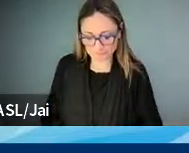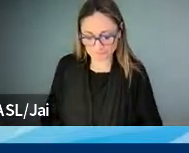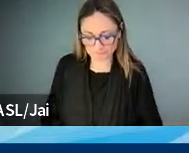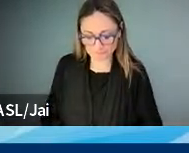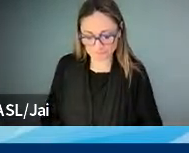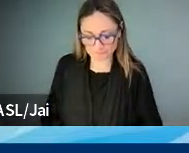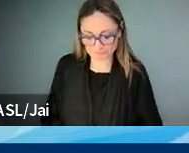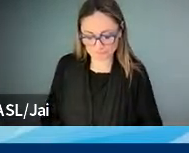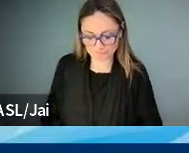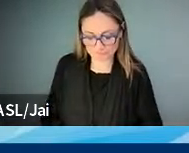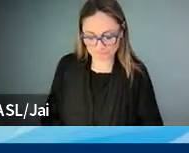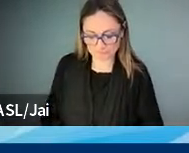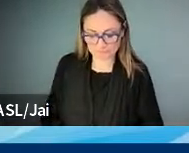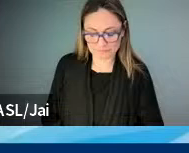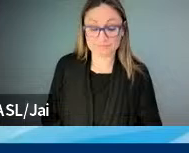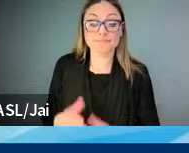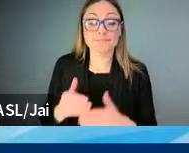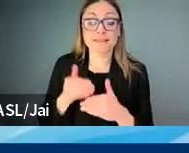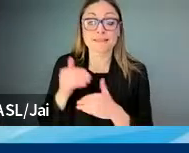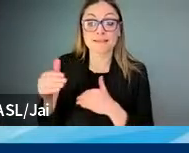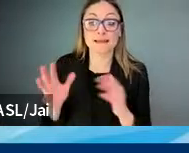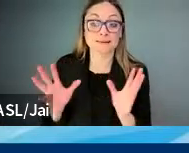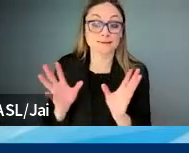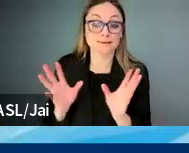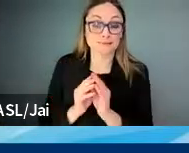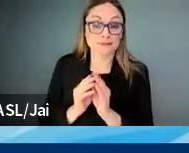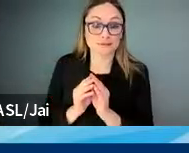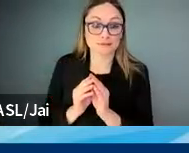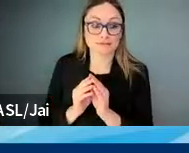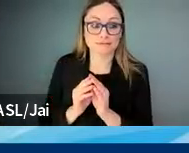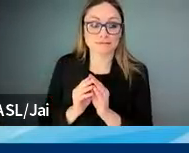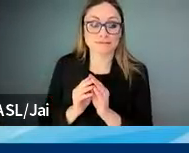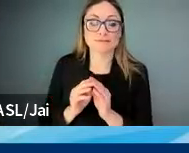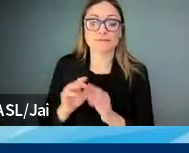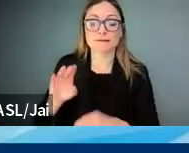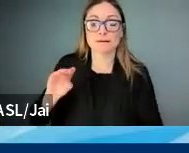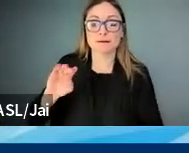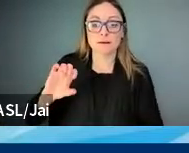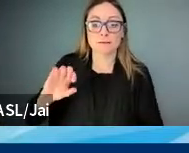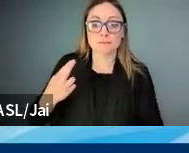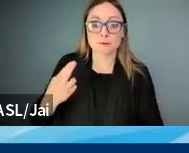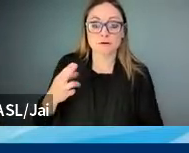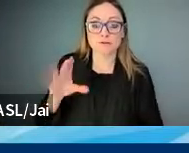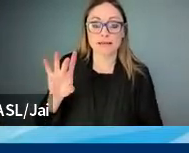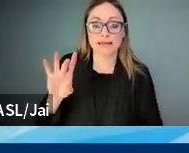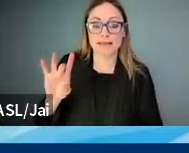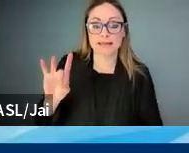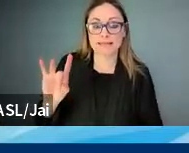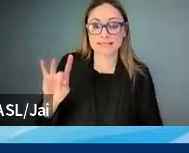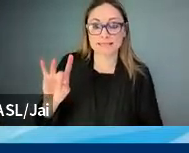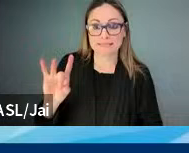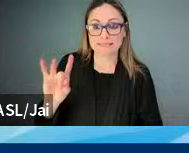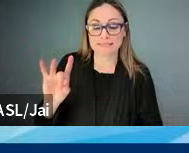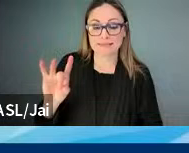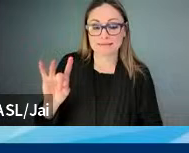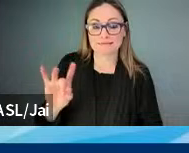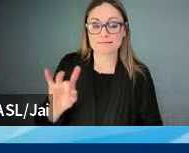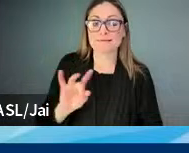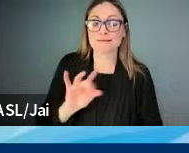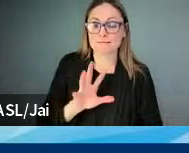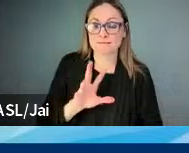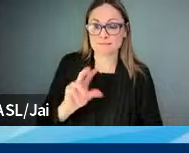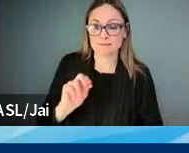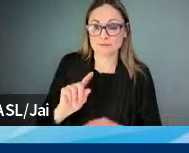And our next meeting will be on March 18th from 5:30